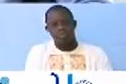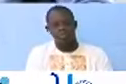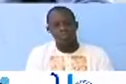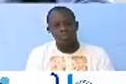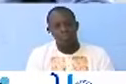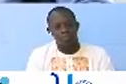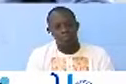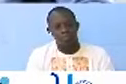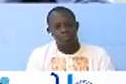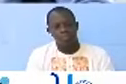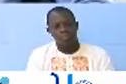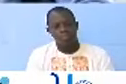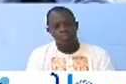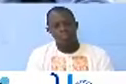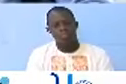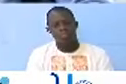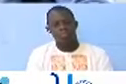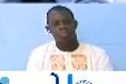The way